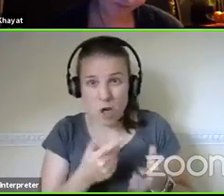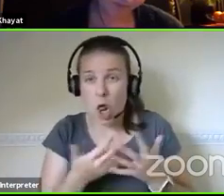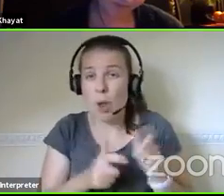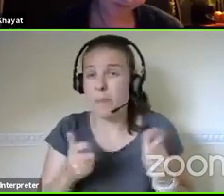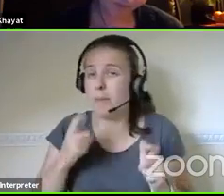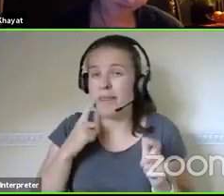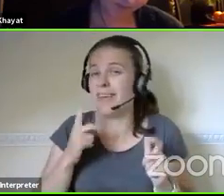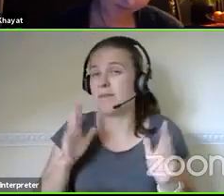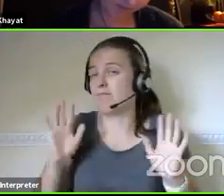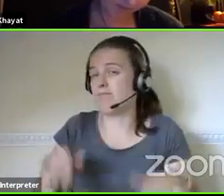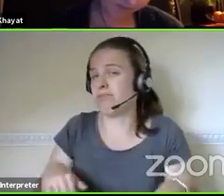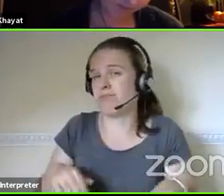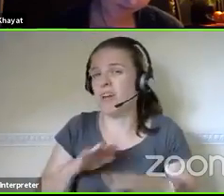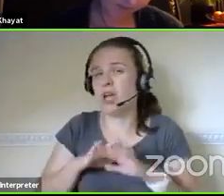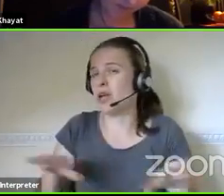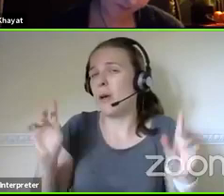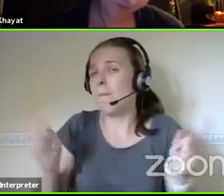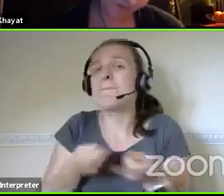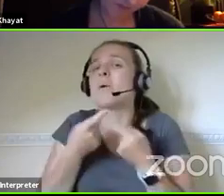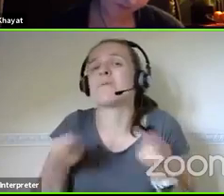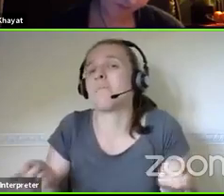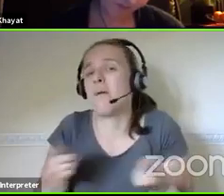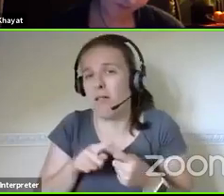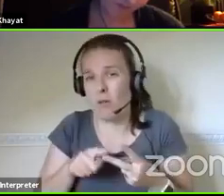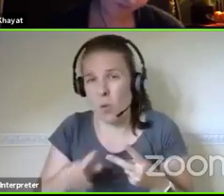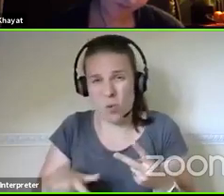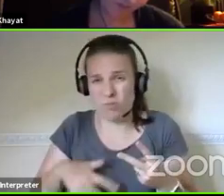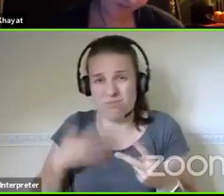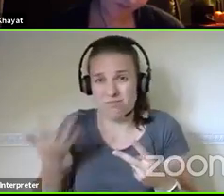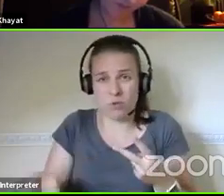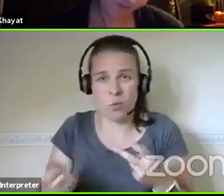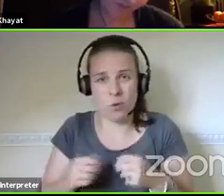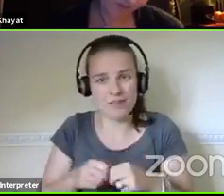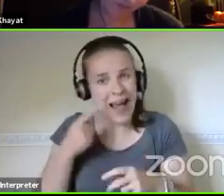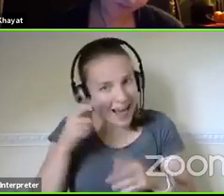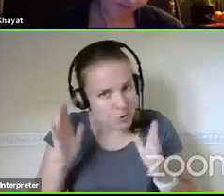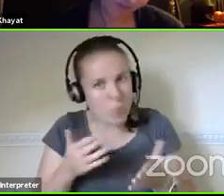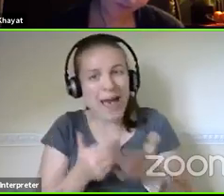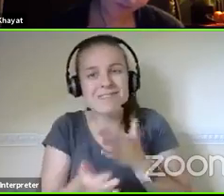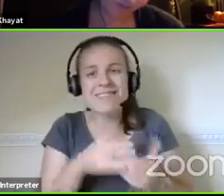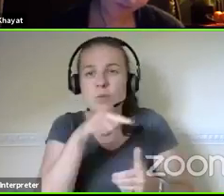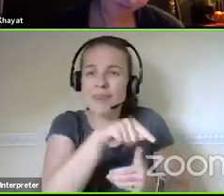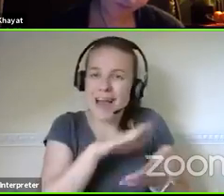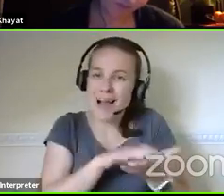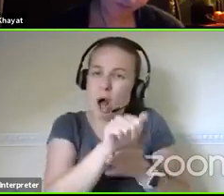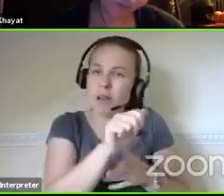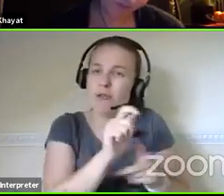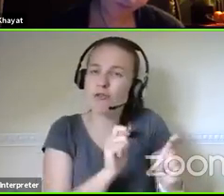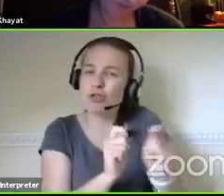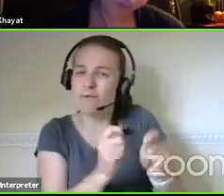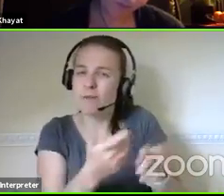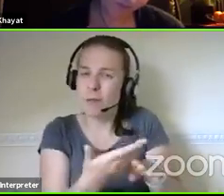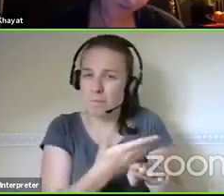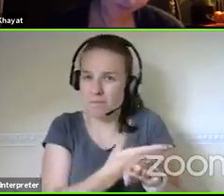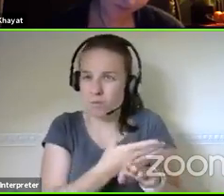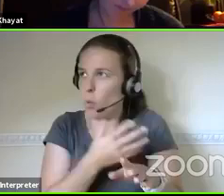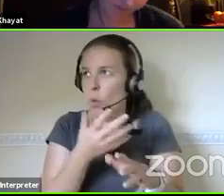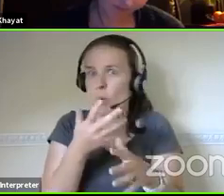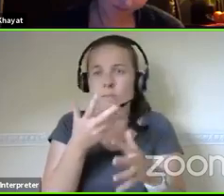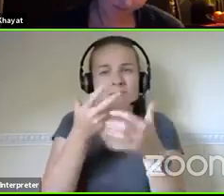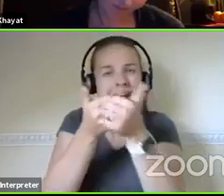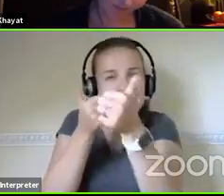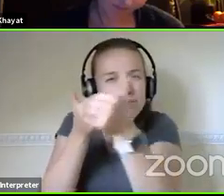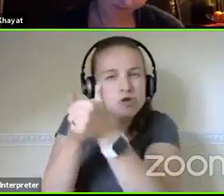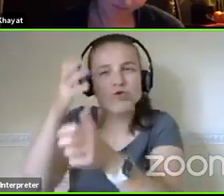And I just think that we have to deal still with this situation before getting into financing mechanism, institutions, and